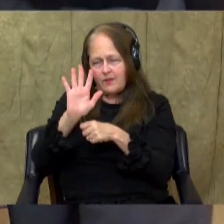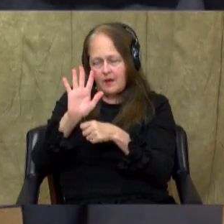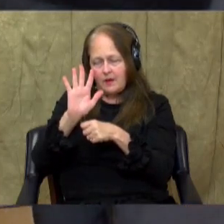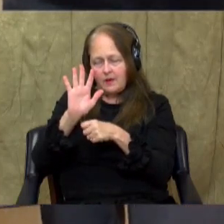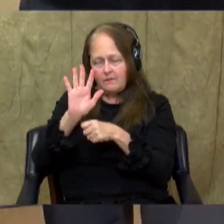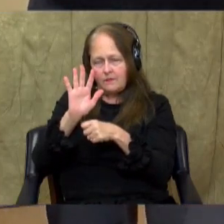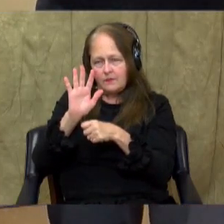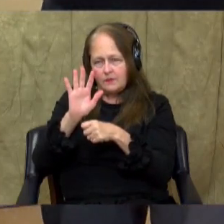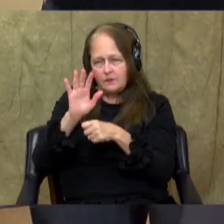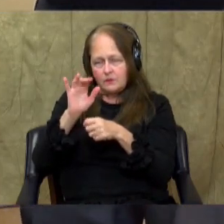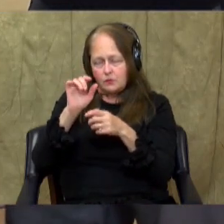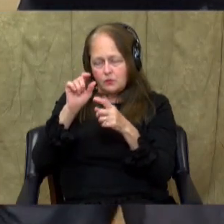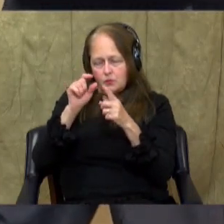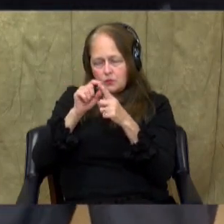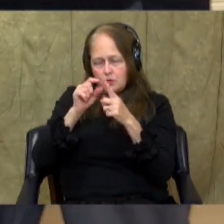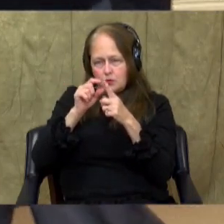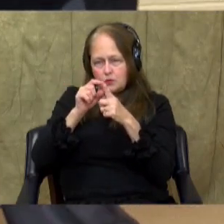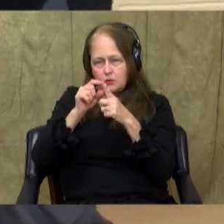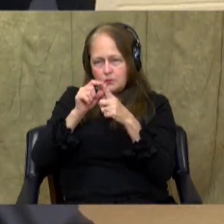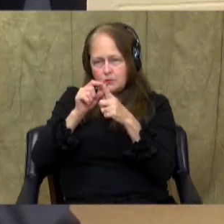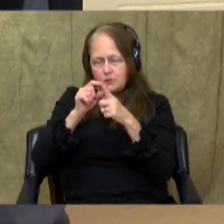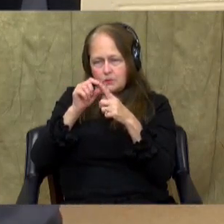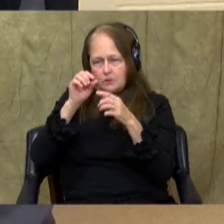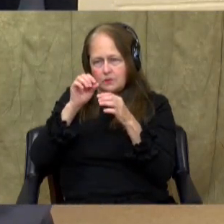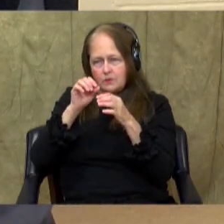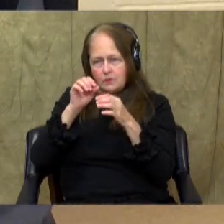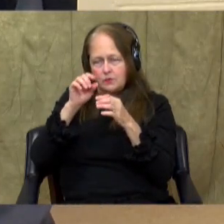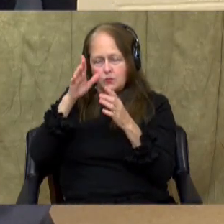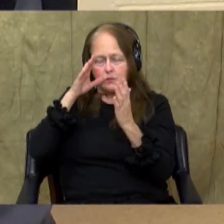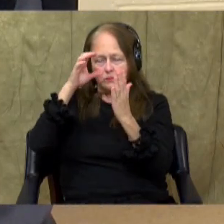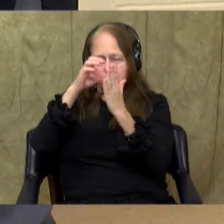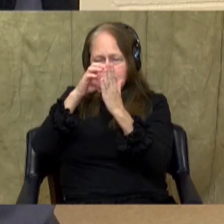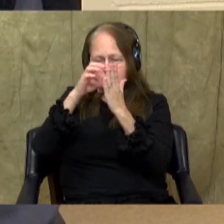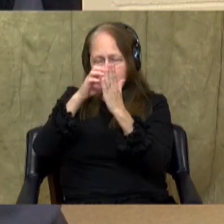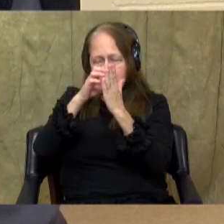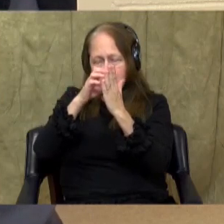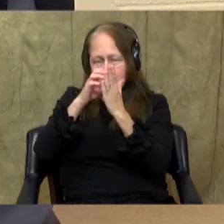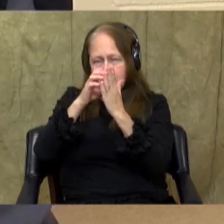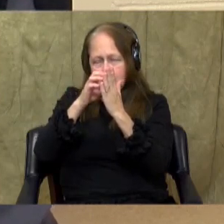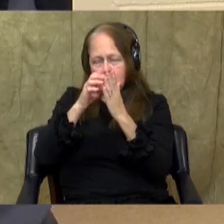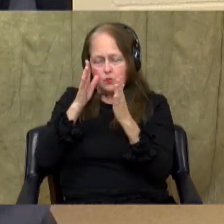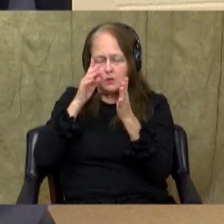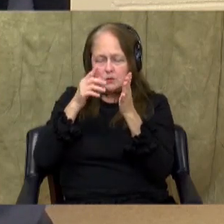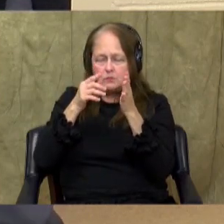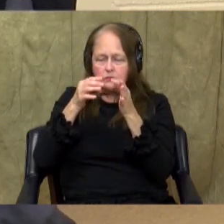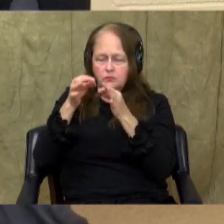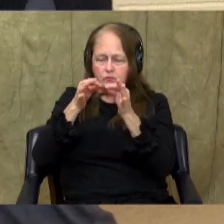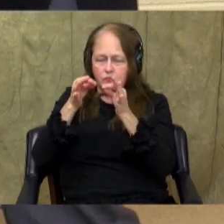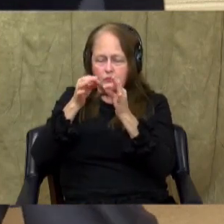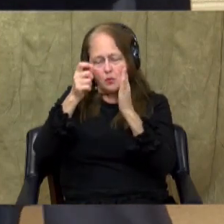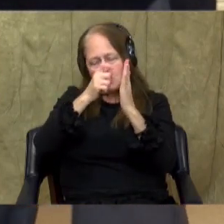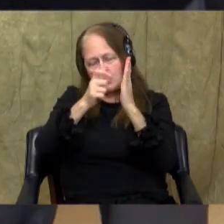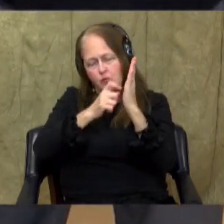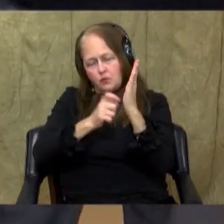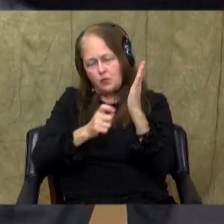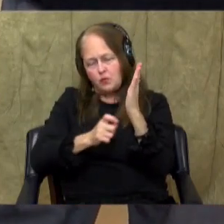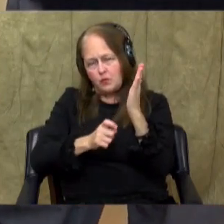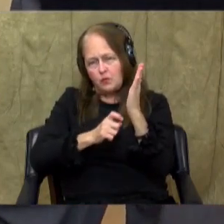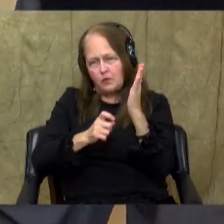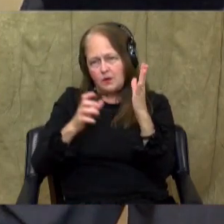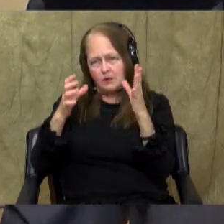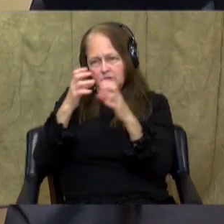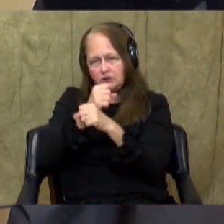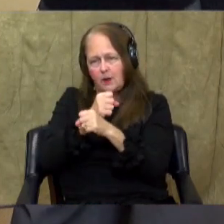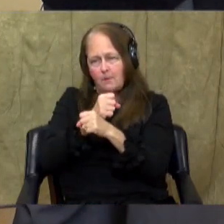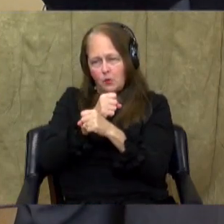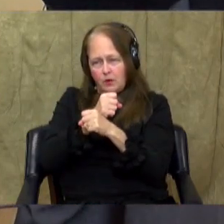going to take 5 of these words and you're going to use them in a concise summary that shows that you have an understanding of